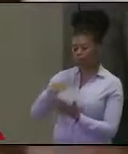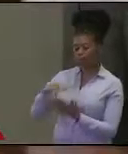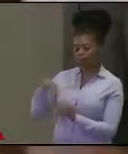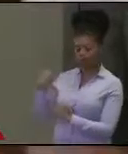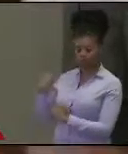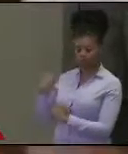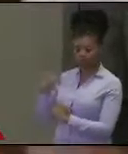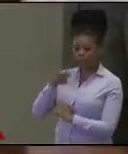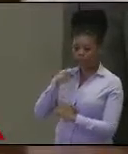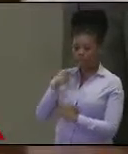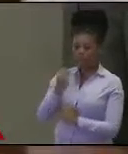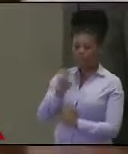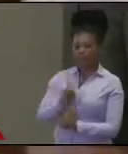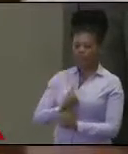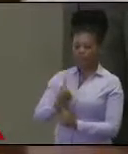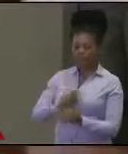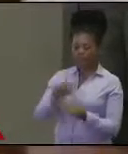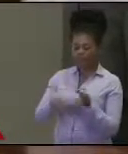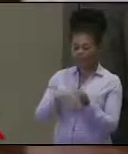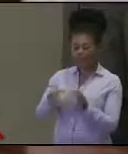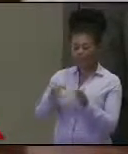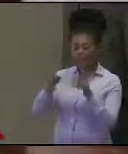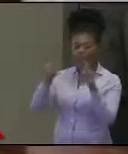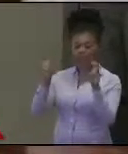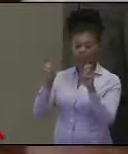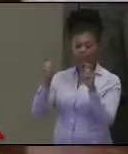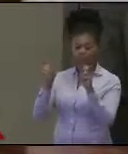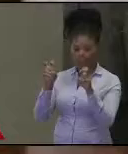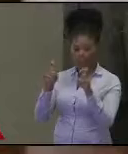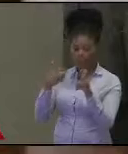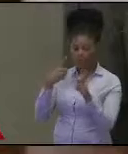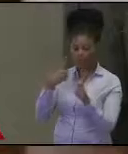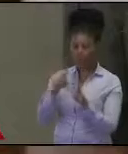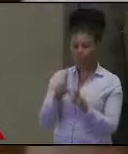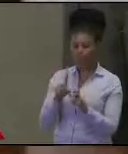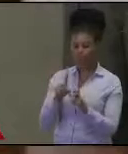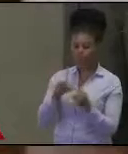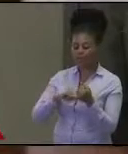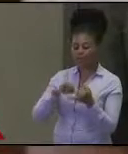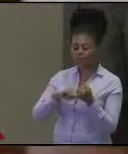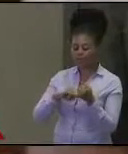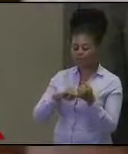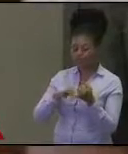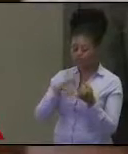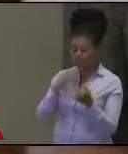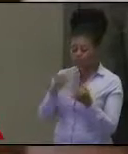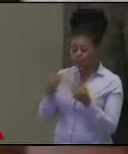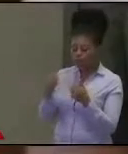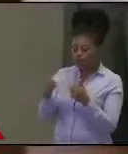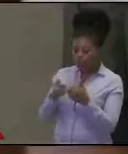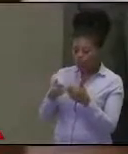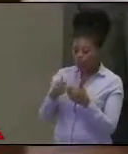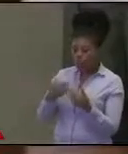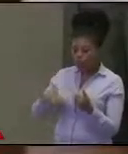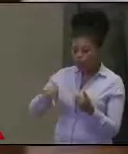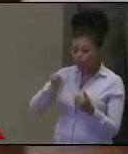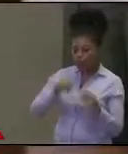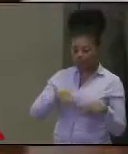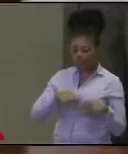It is a self-explanatory theme on a subject matter that I hope is close to all of our